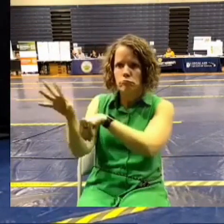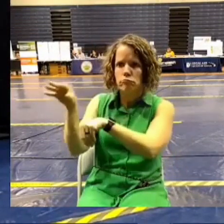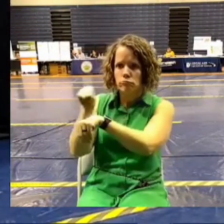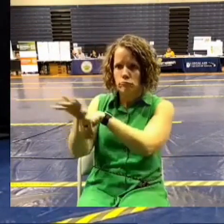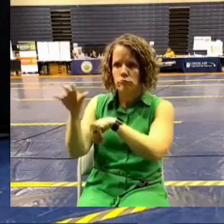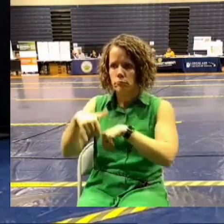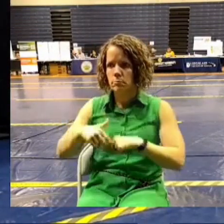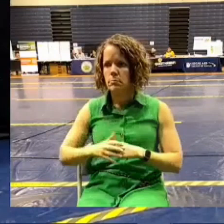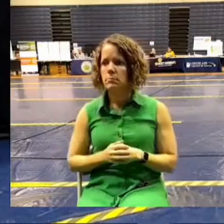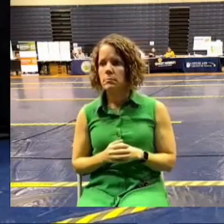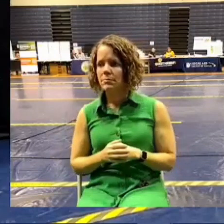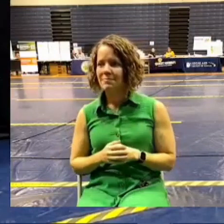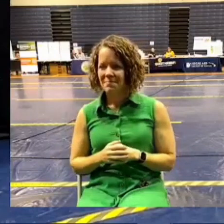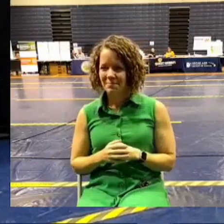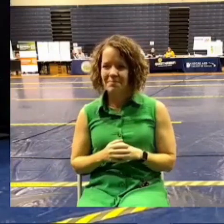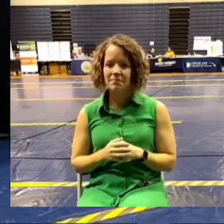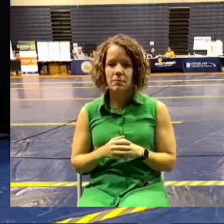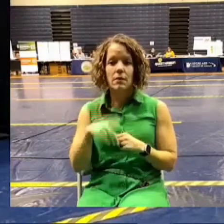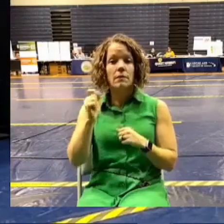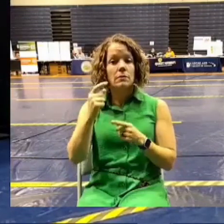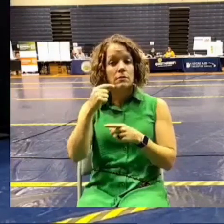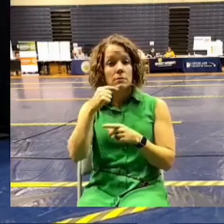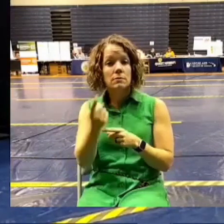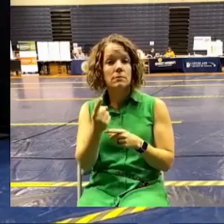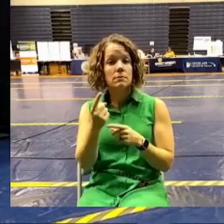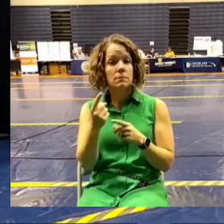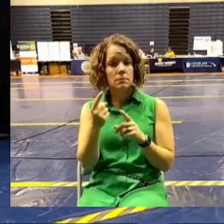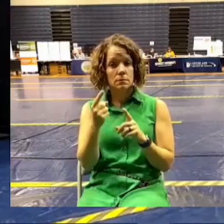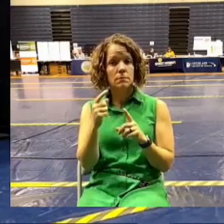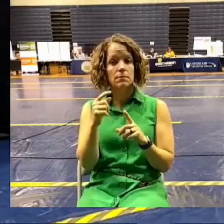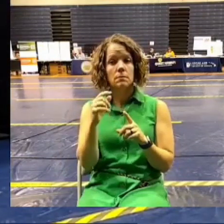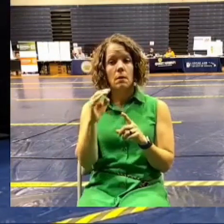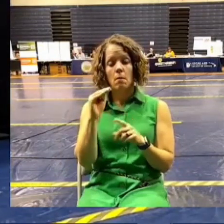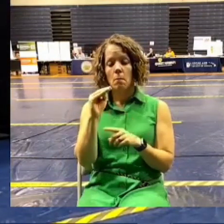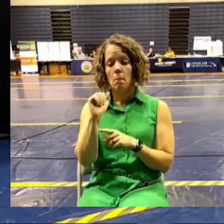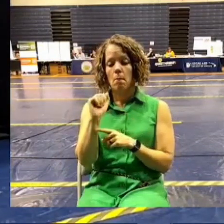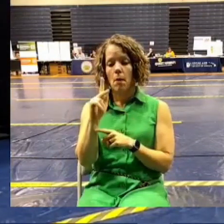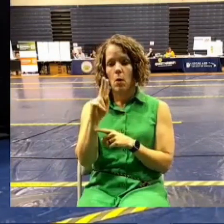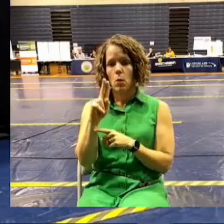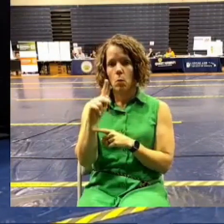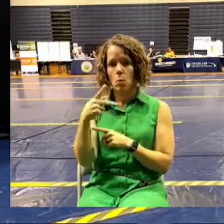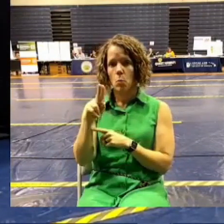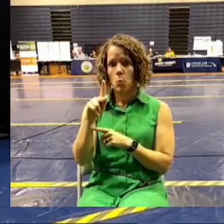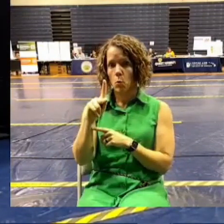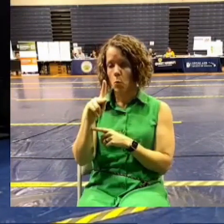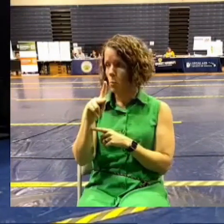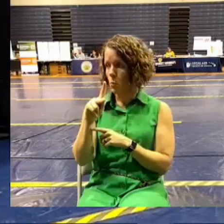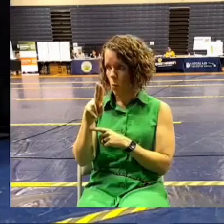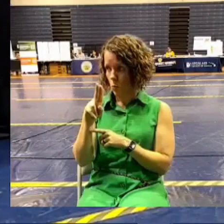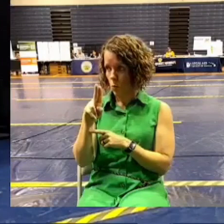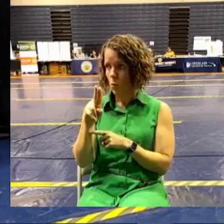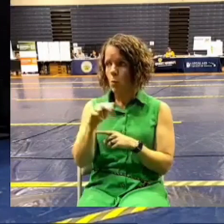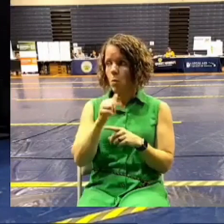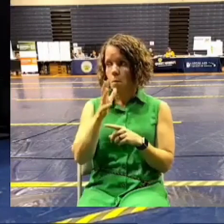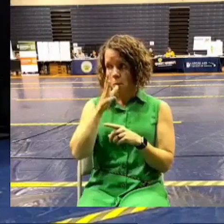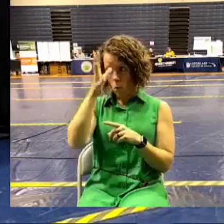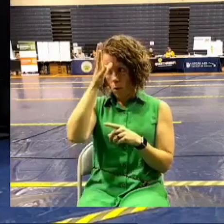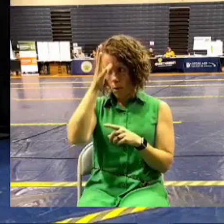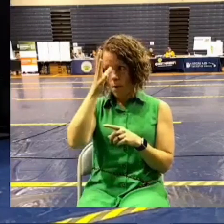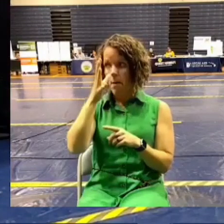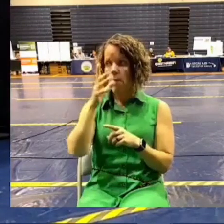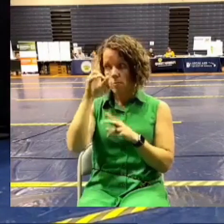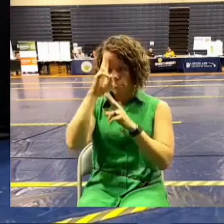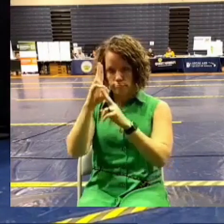really have to give it up to our makua, anakala ke au moku kapu, my mom, makalapua kanuha,